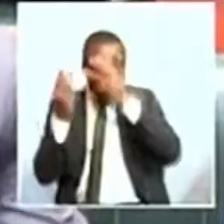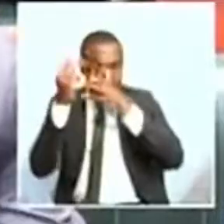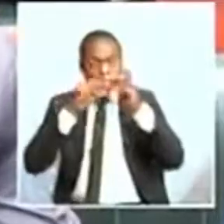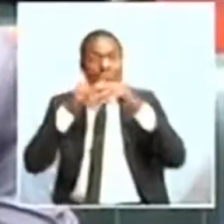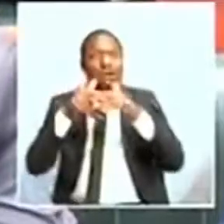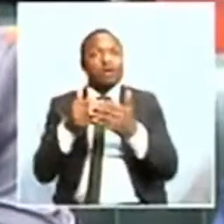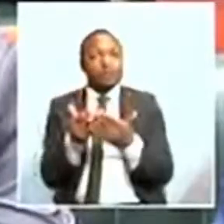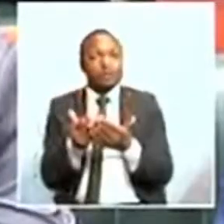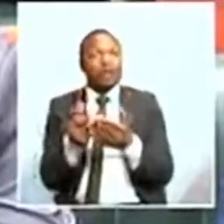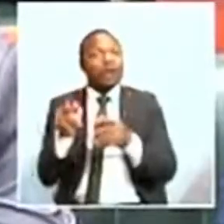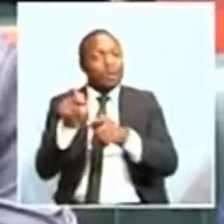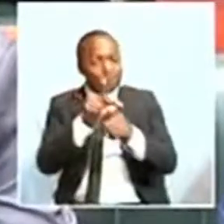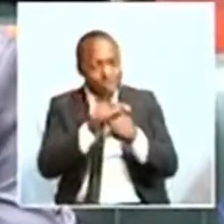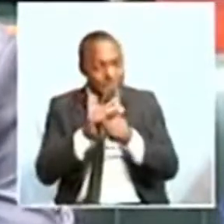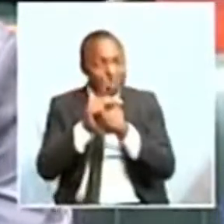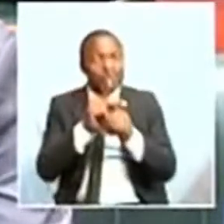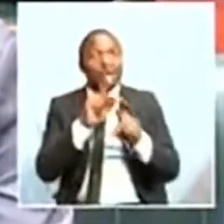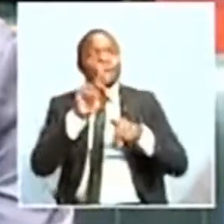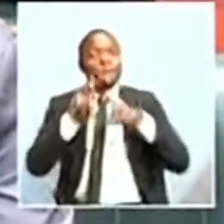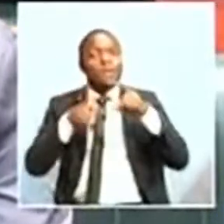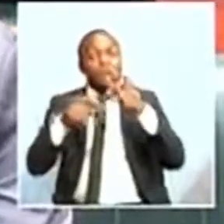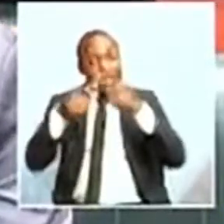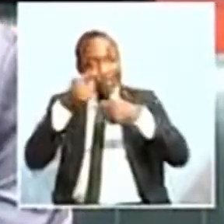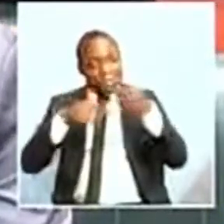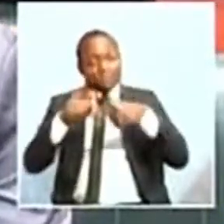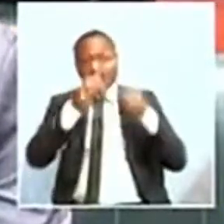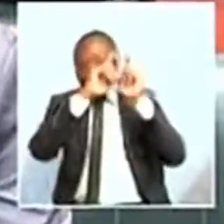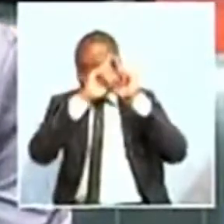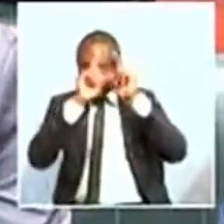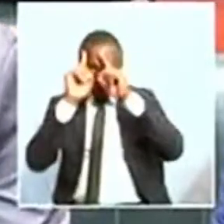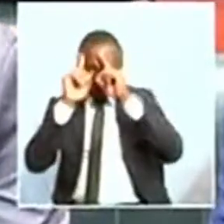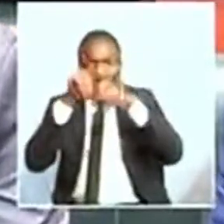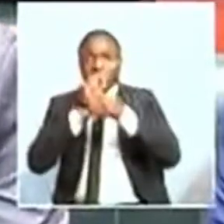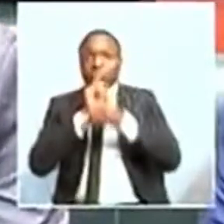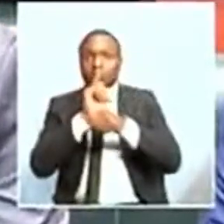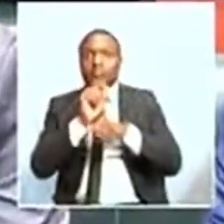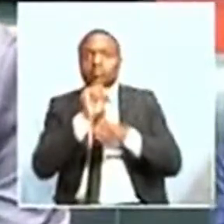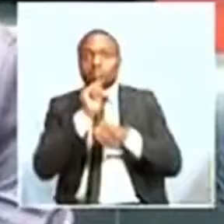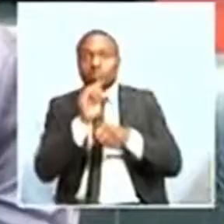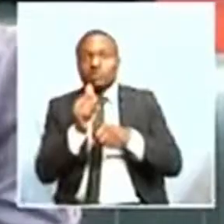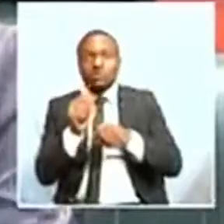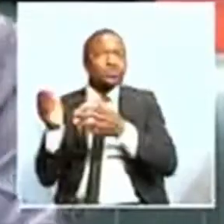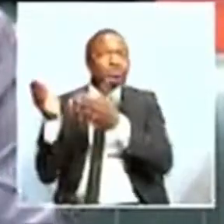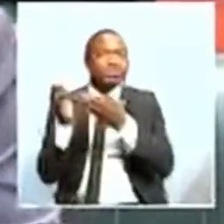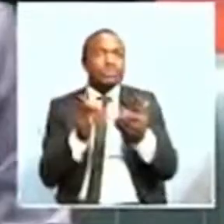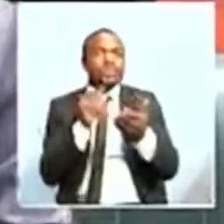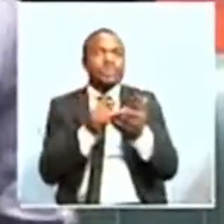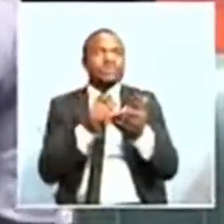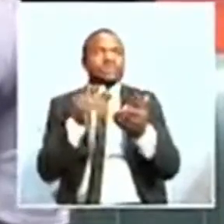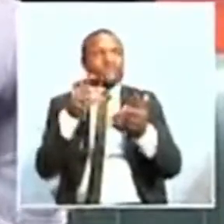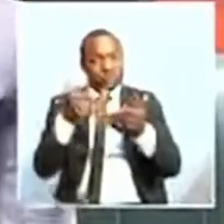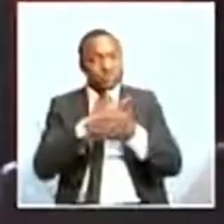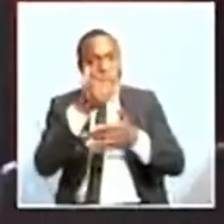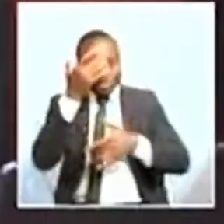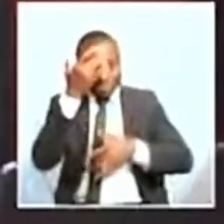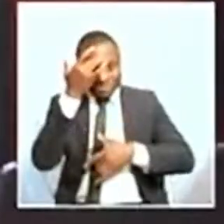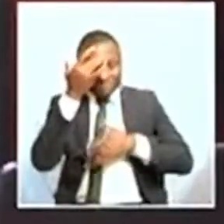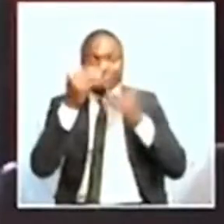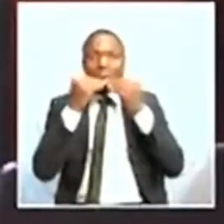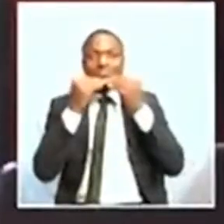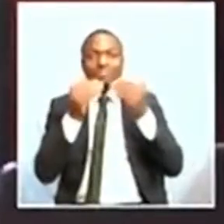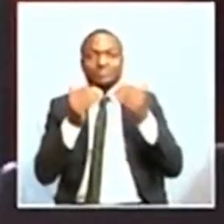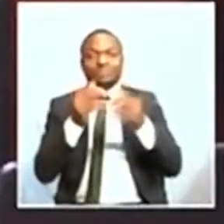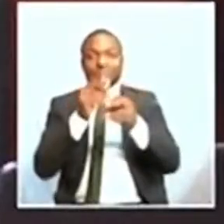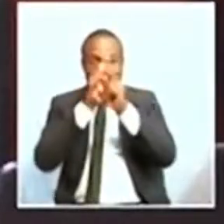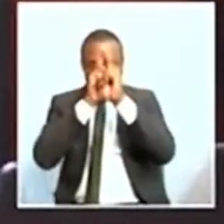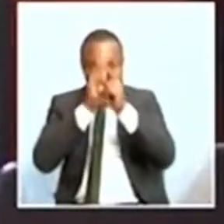we taking care of the people that are coming from Congo to ensure that they do not come with mpox? Thank you. Thank you. The